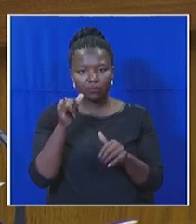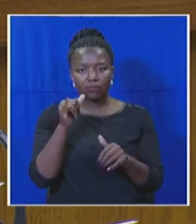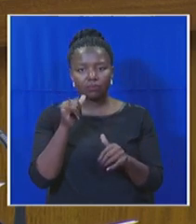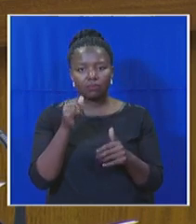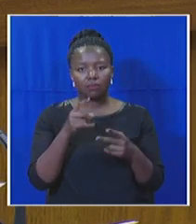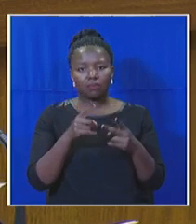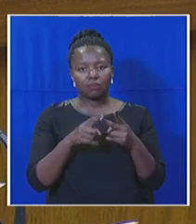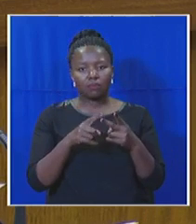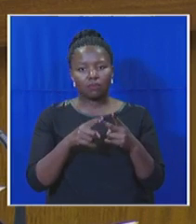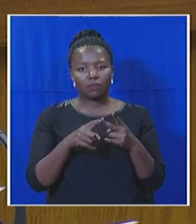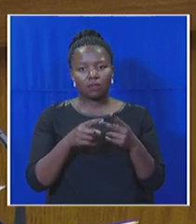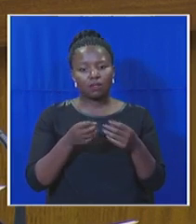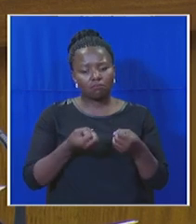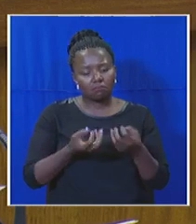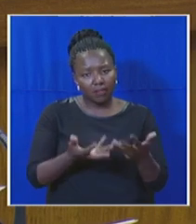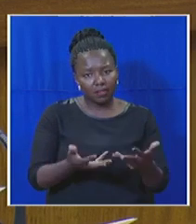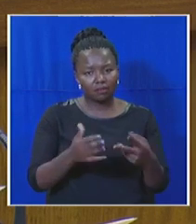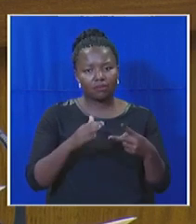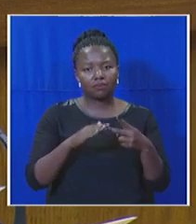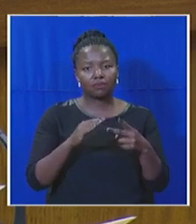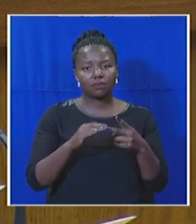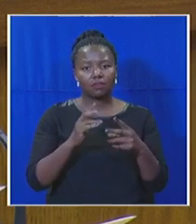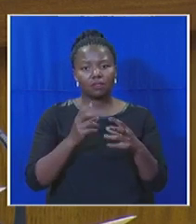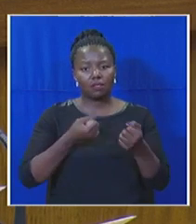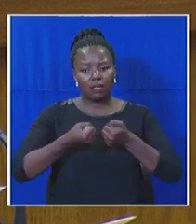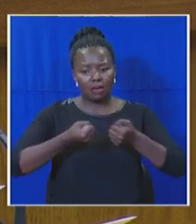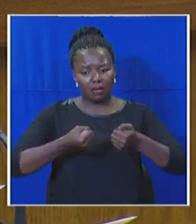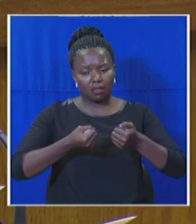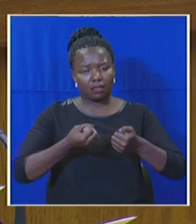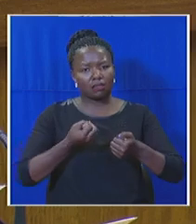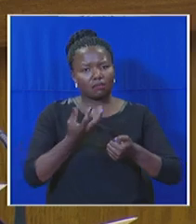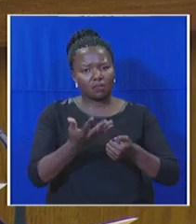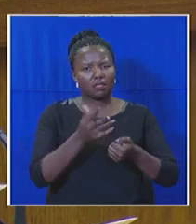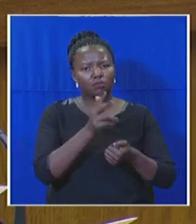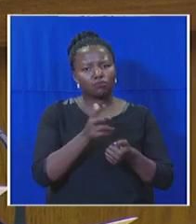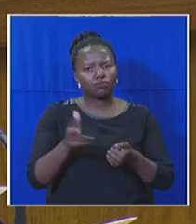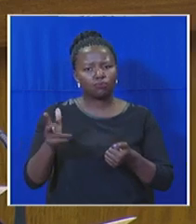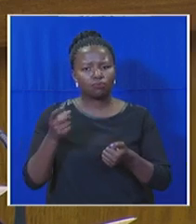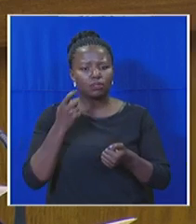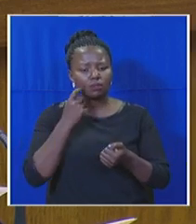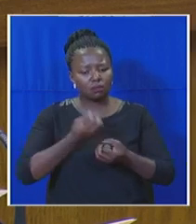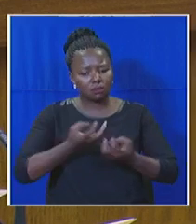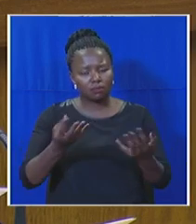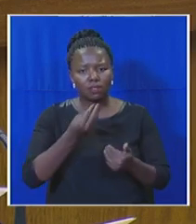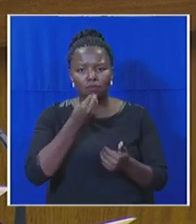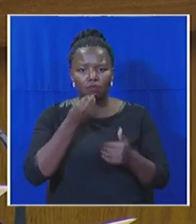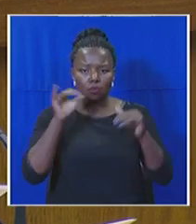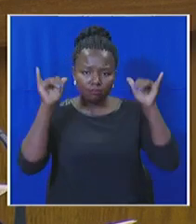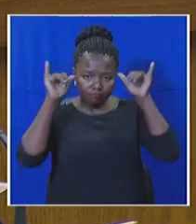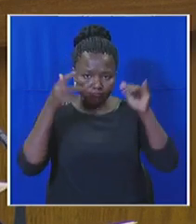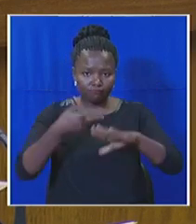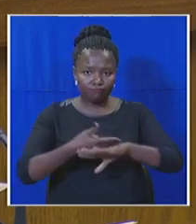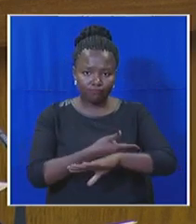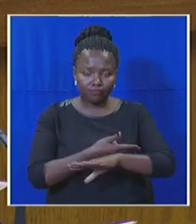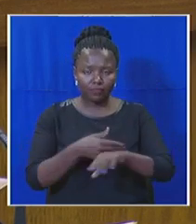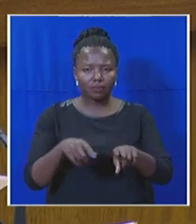transportation of feed to the accessible point, and water sources such as